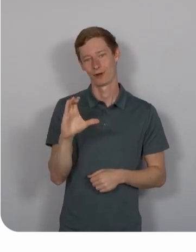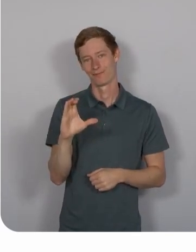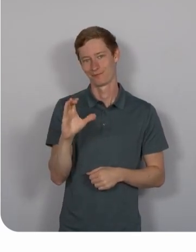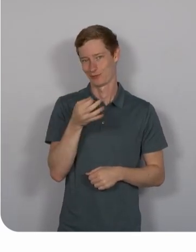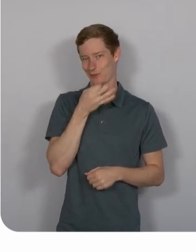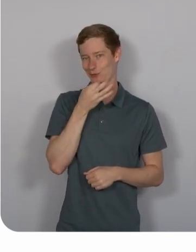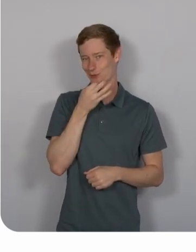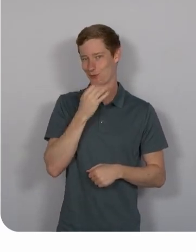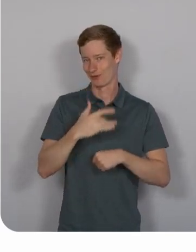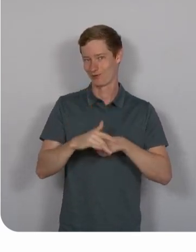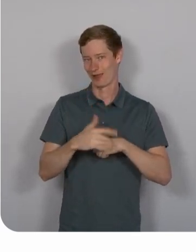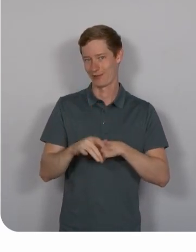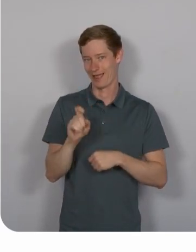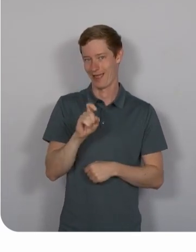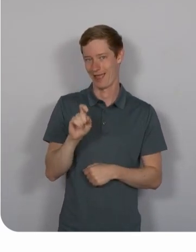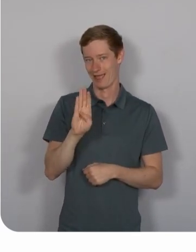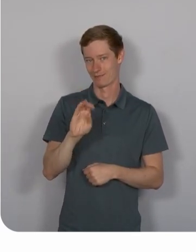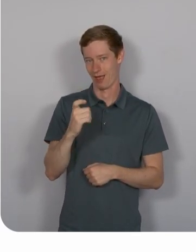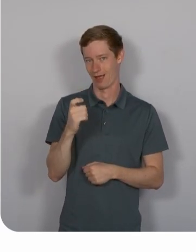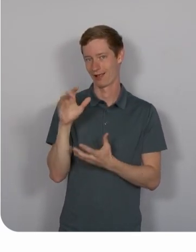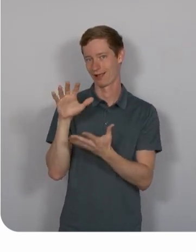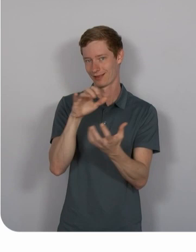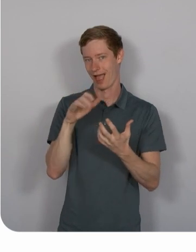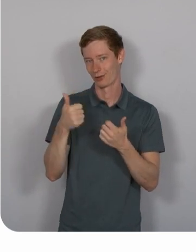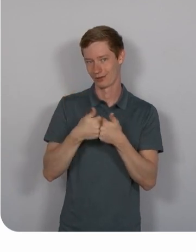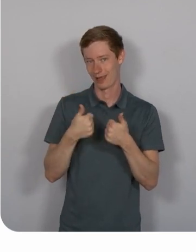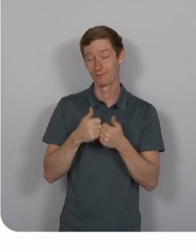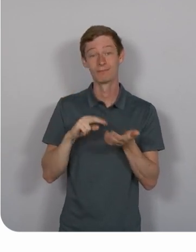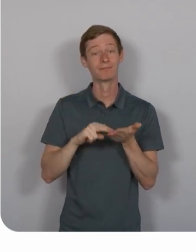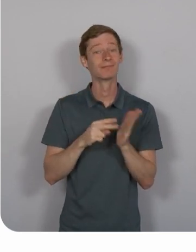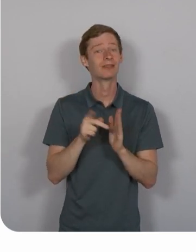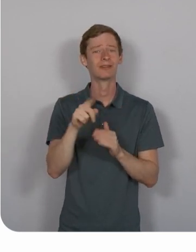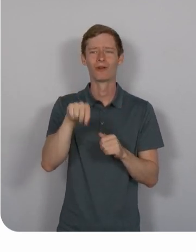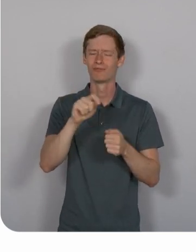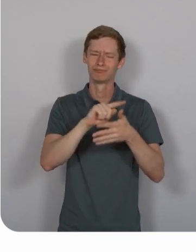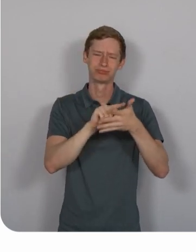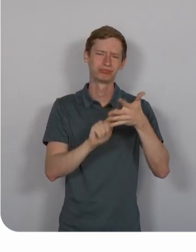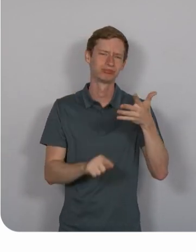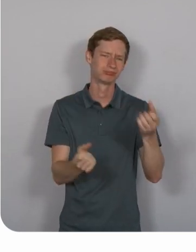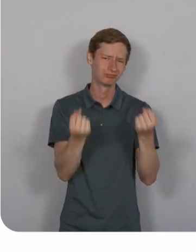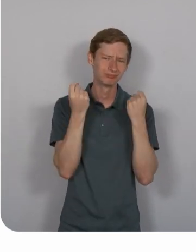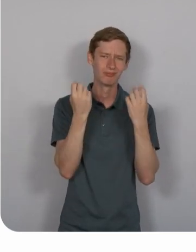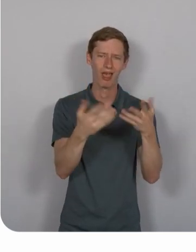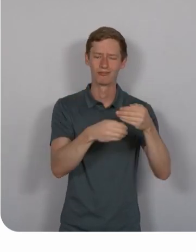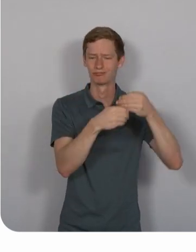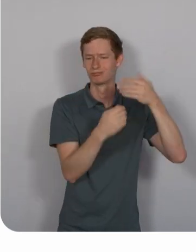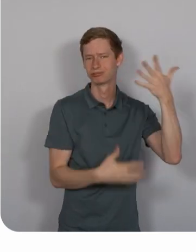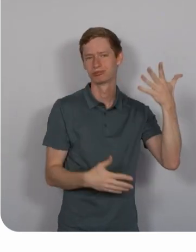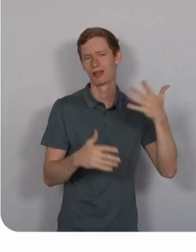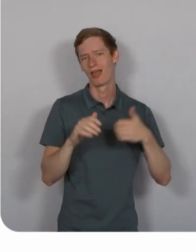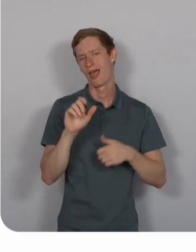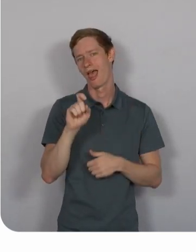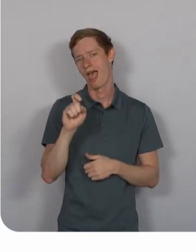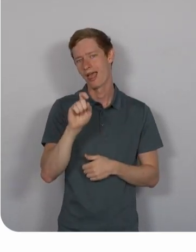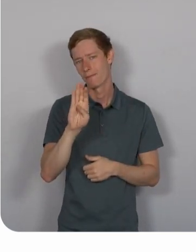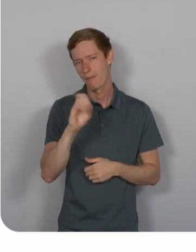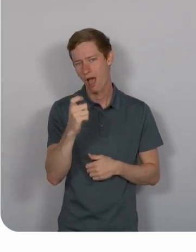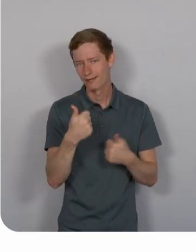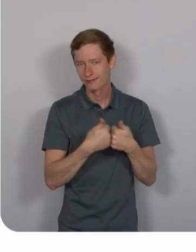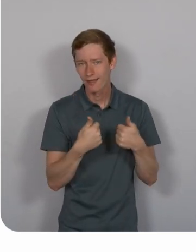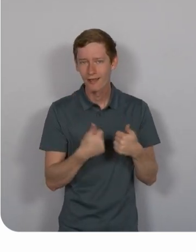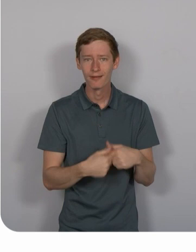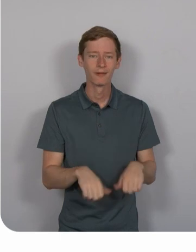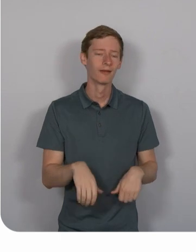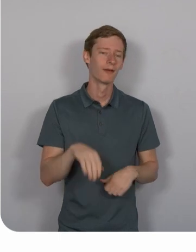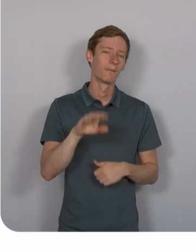So you're going to be able to play, you know, hundreds of Xbox games, including titles like Halo and Minecraft and